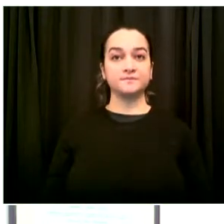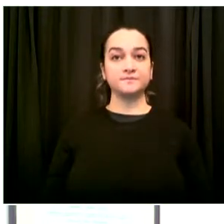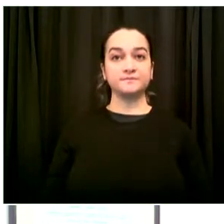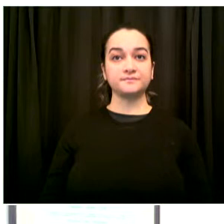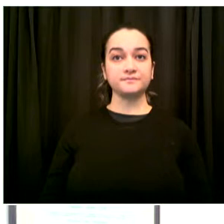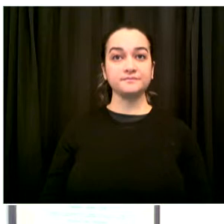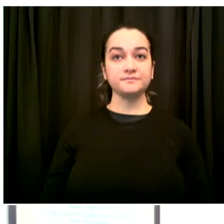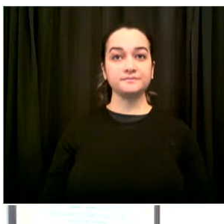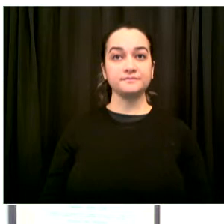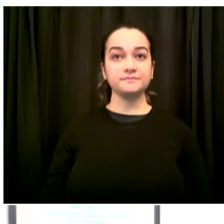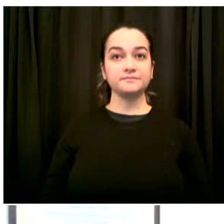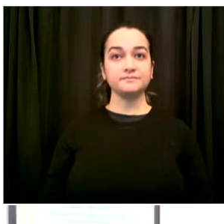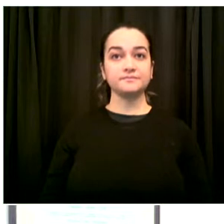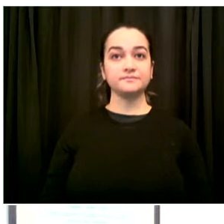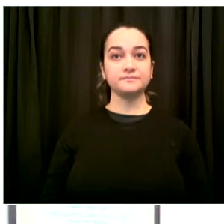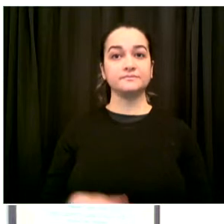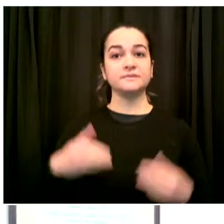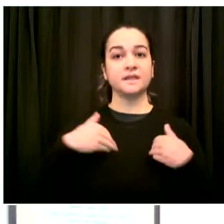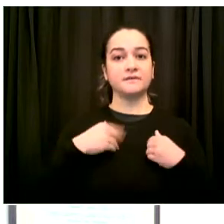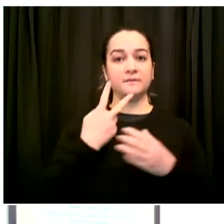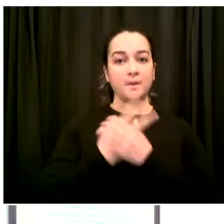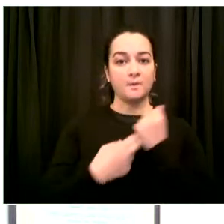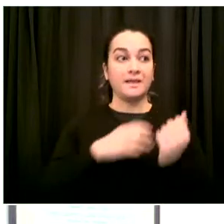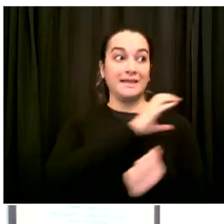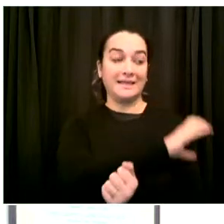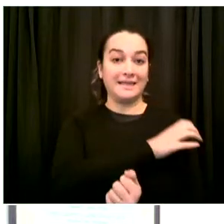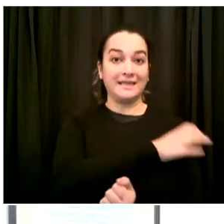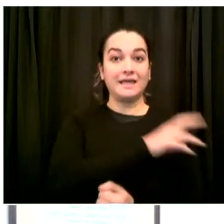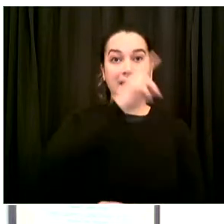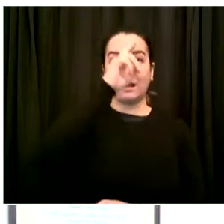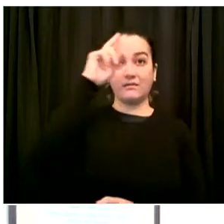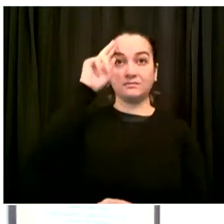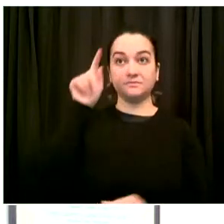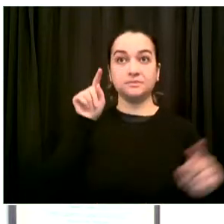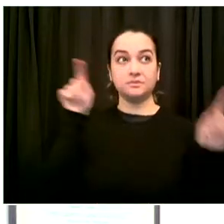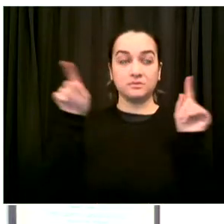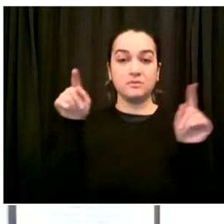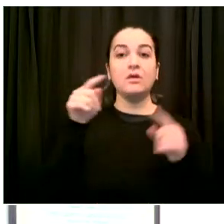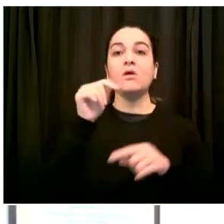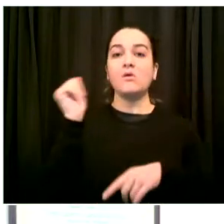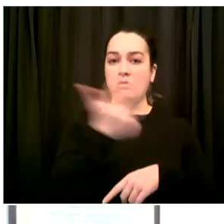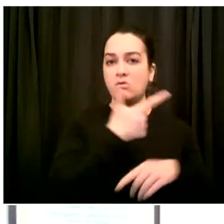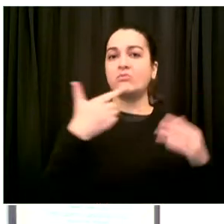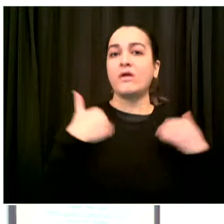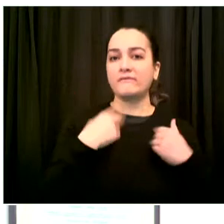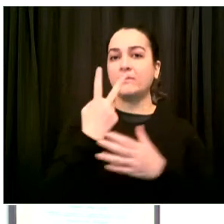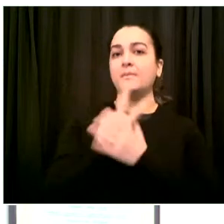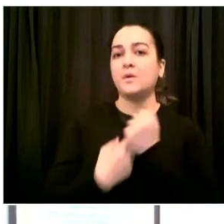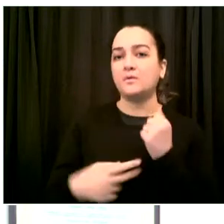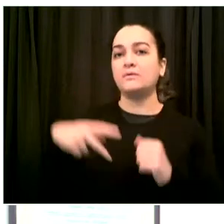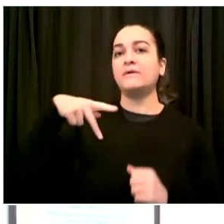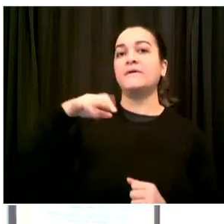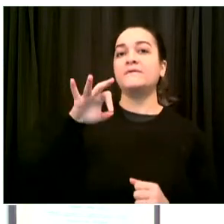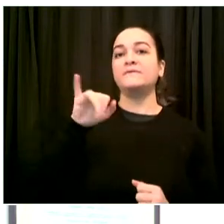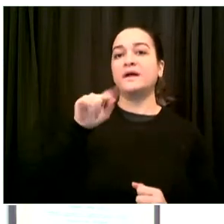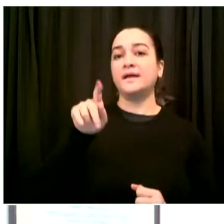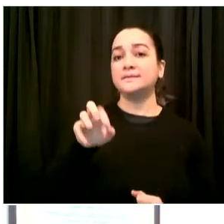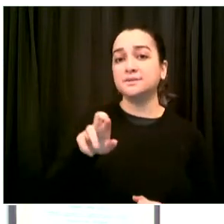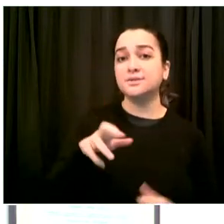Pfizer and Moderna vaccines. Generally, it's at health and hospital sites where, because there's a